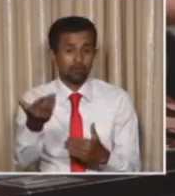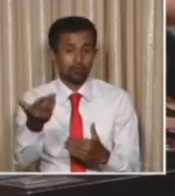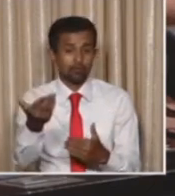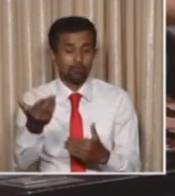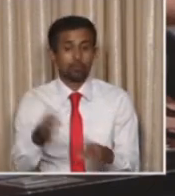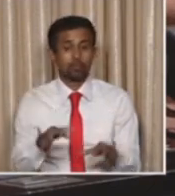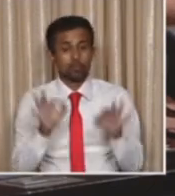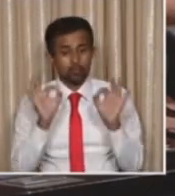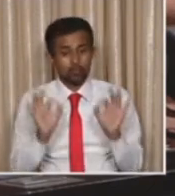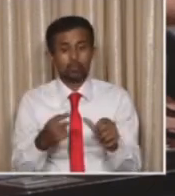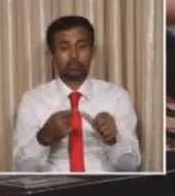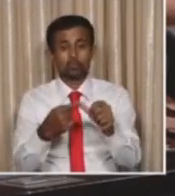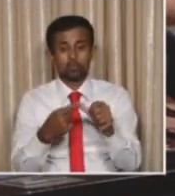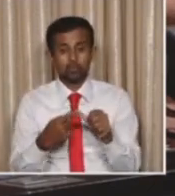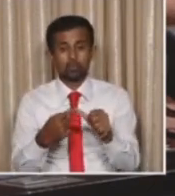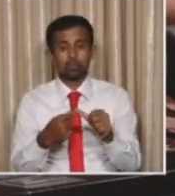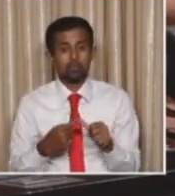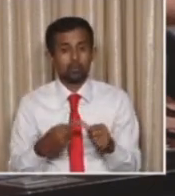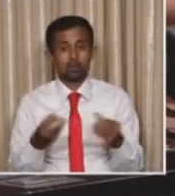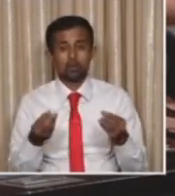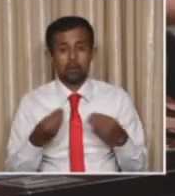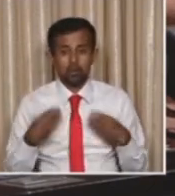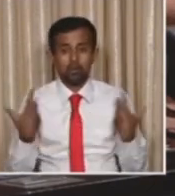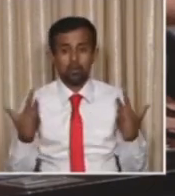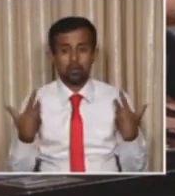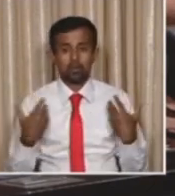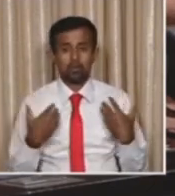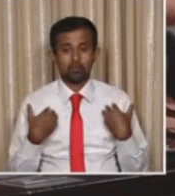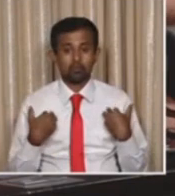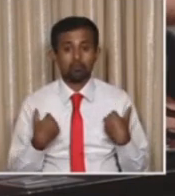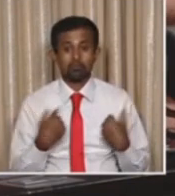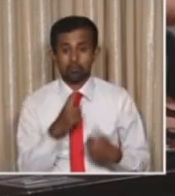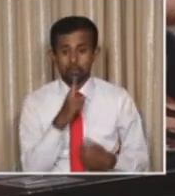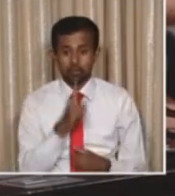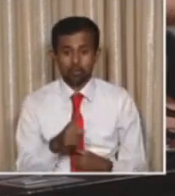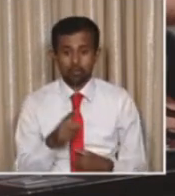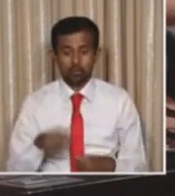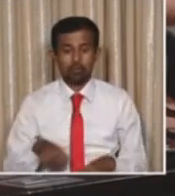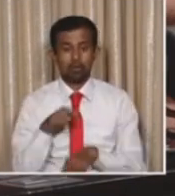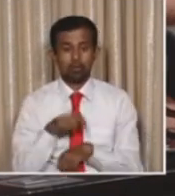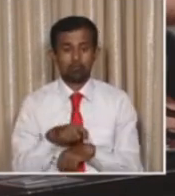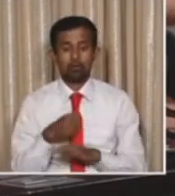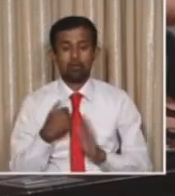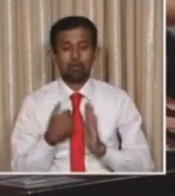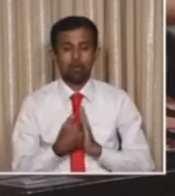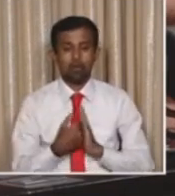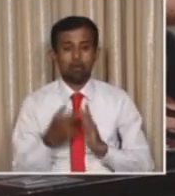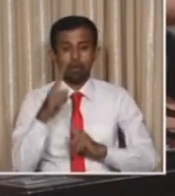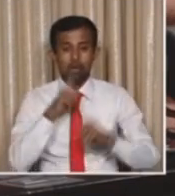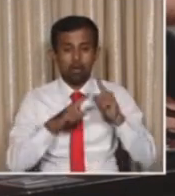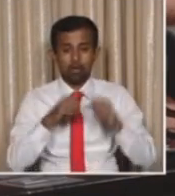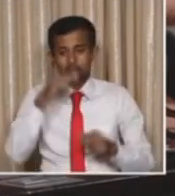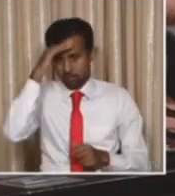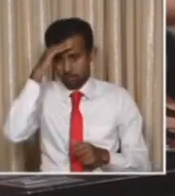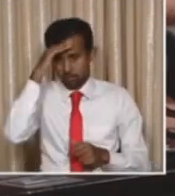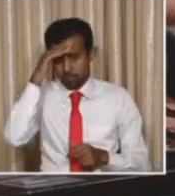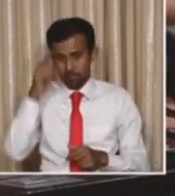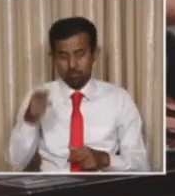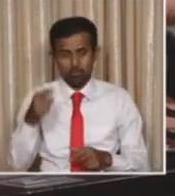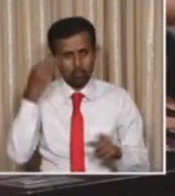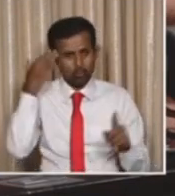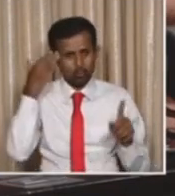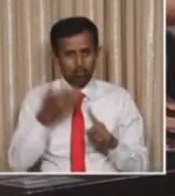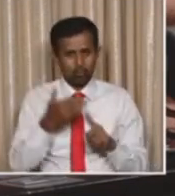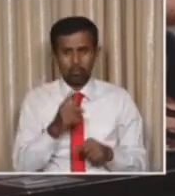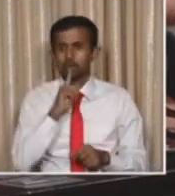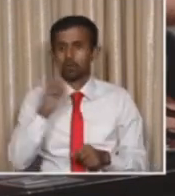matter to the Speaker. It is a serious offense. It is an offense committed by the police. It is an offense